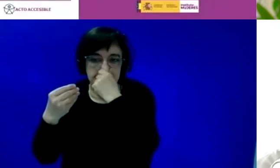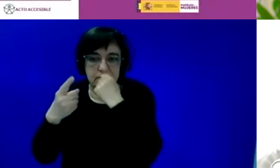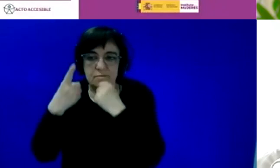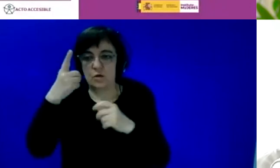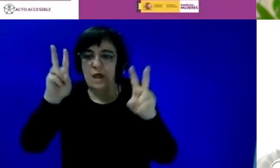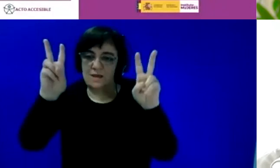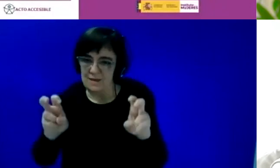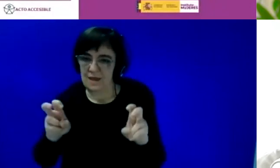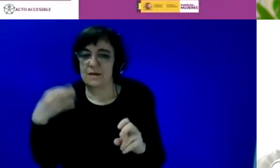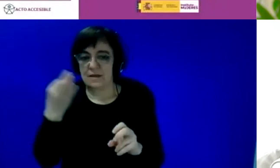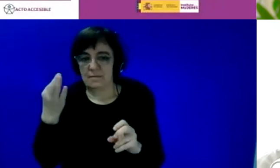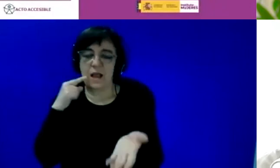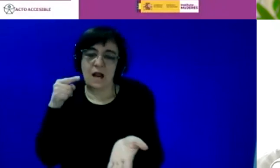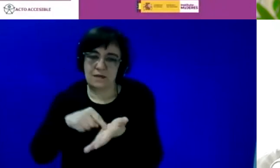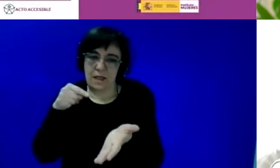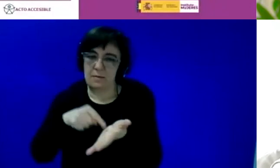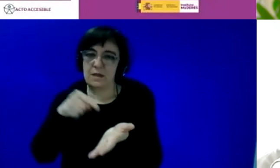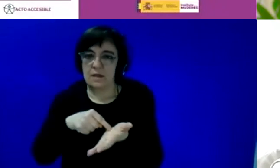And this was one of the